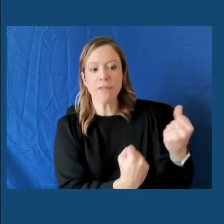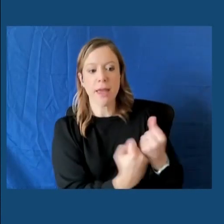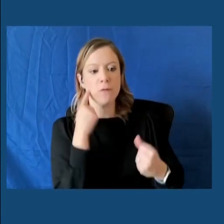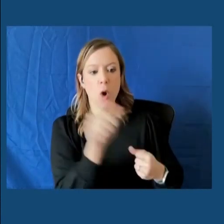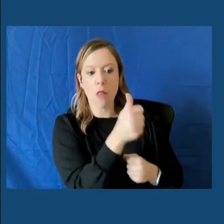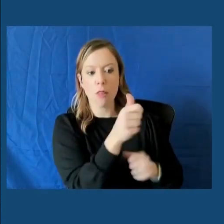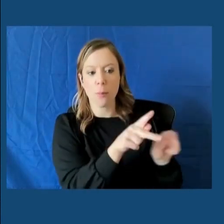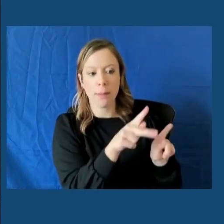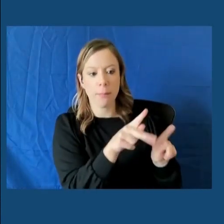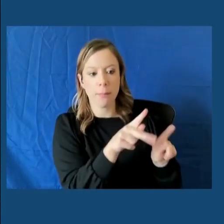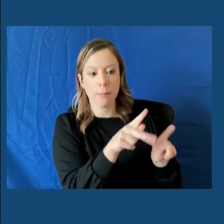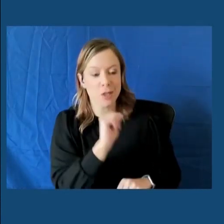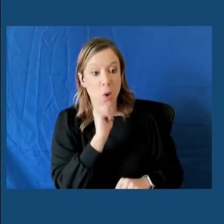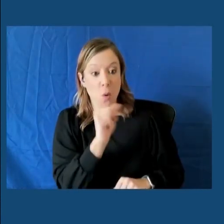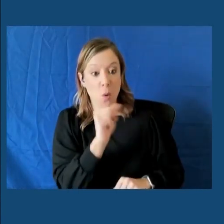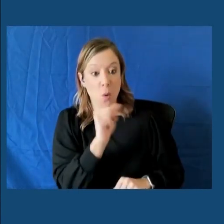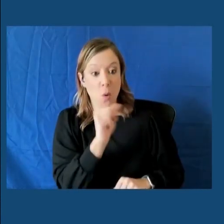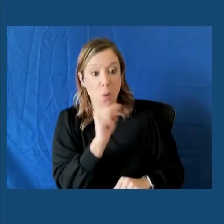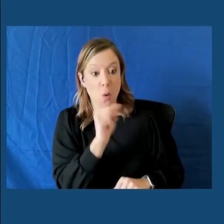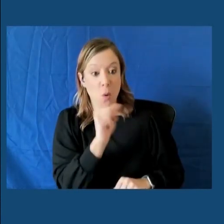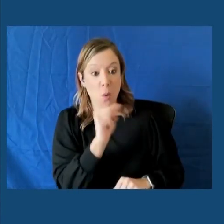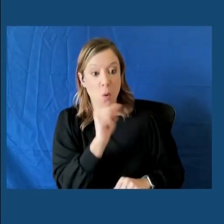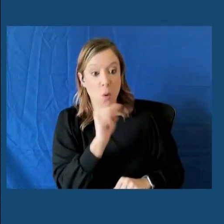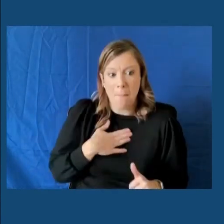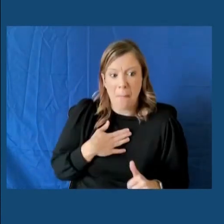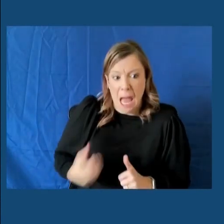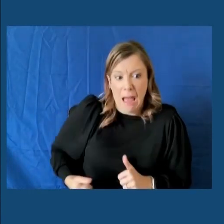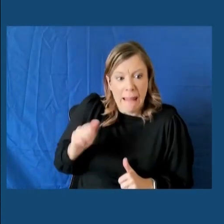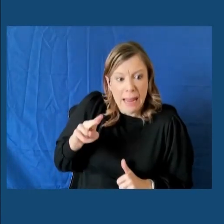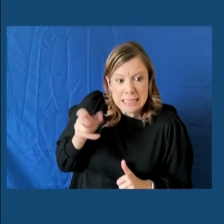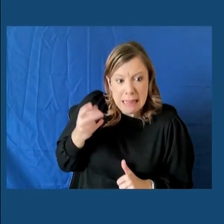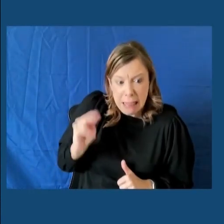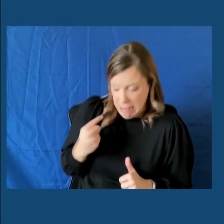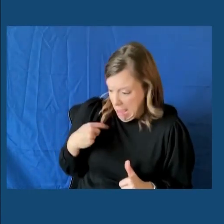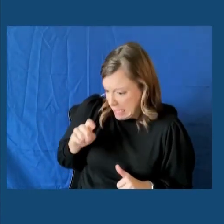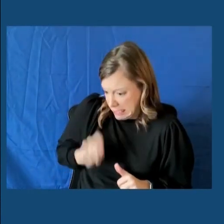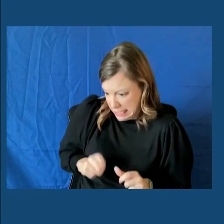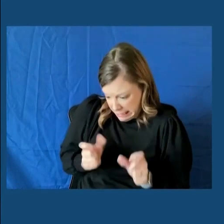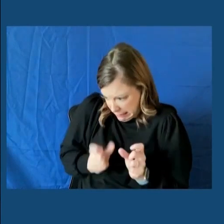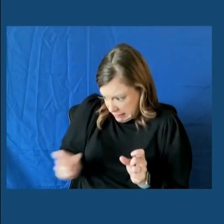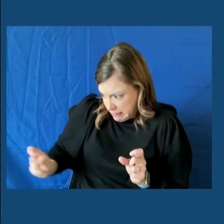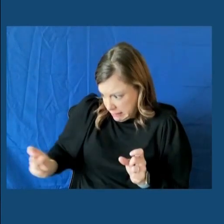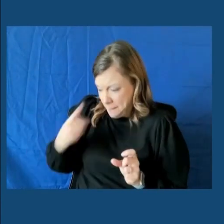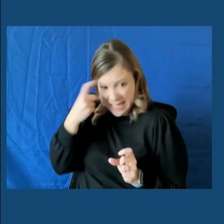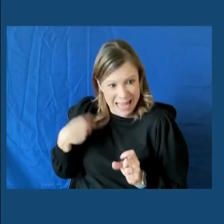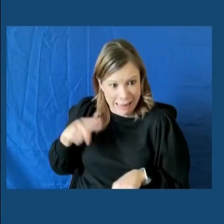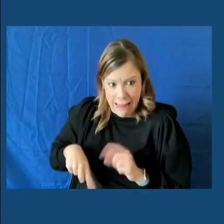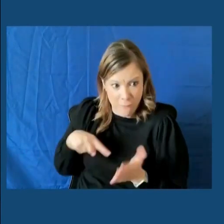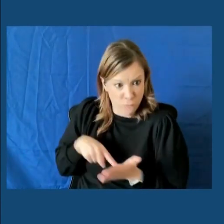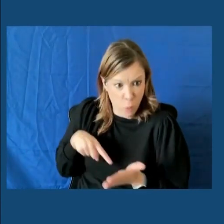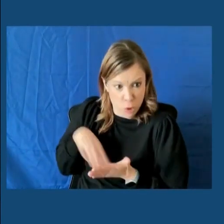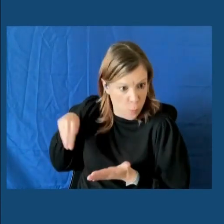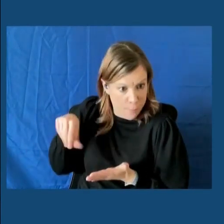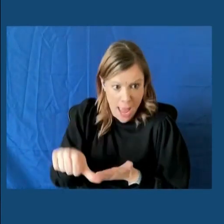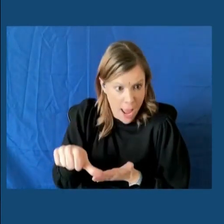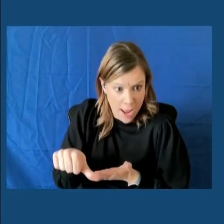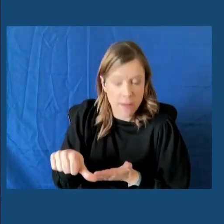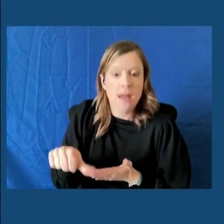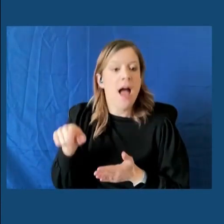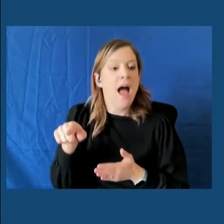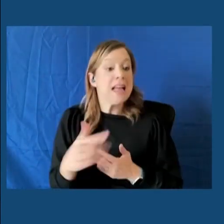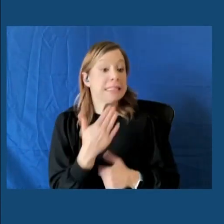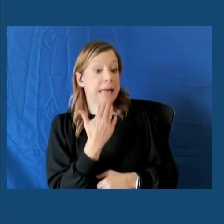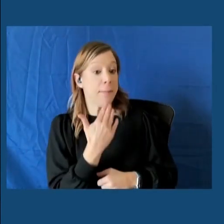to ration their insulin when they go off to college, seniors don't have to skip entire doses, and diabetic parents don't have to go